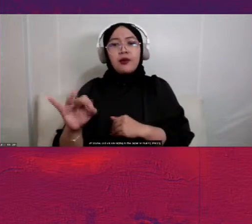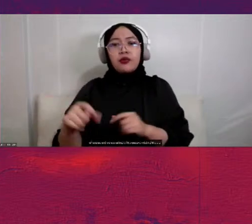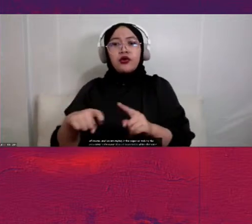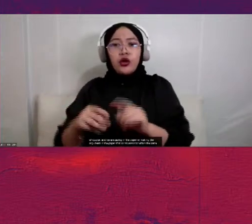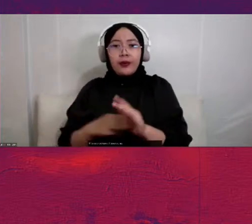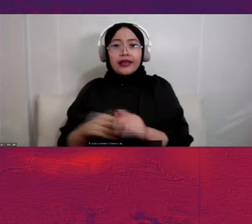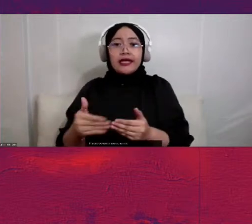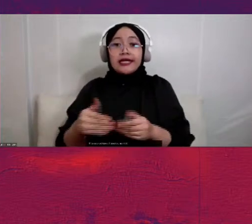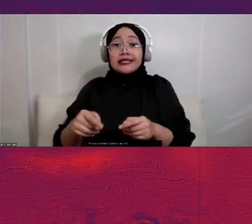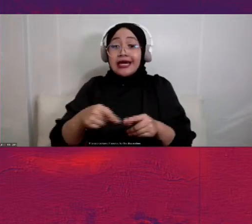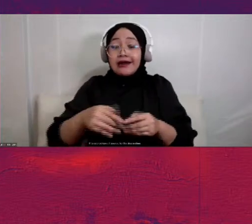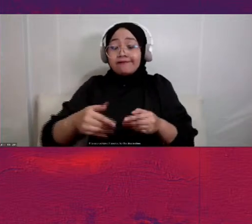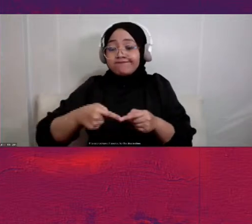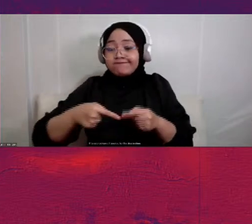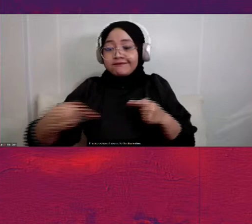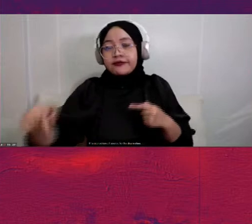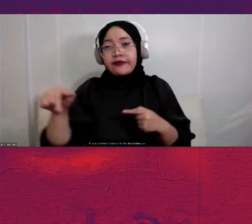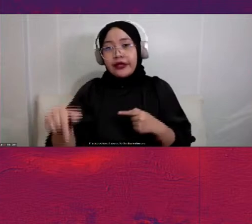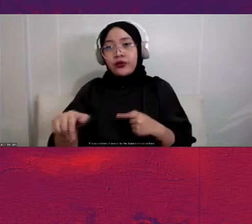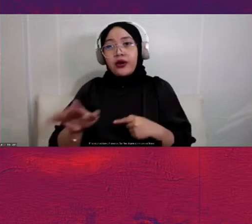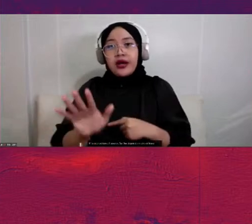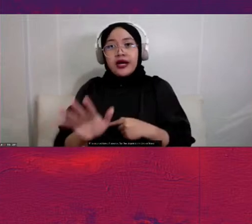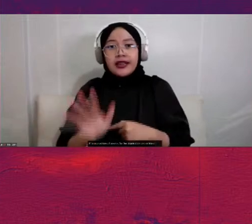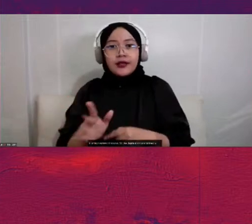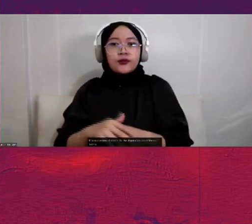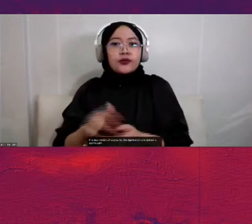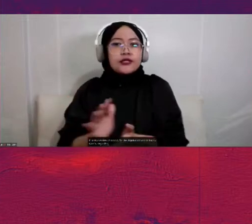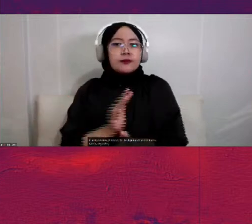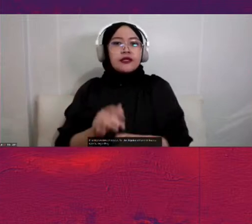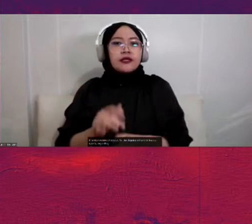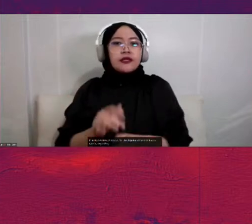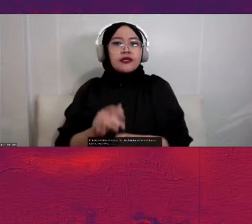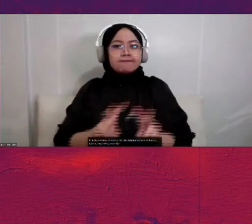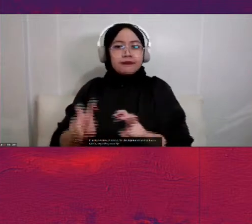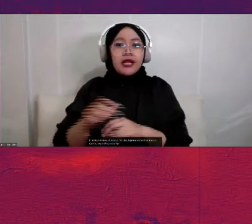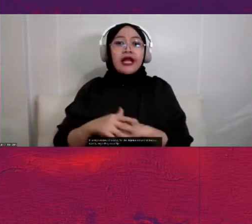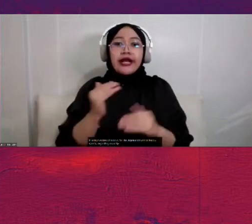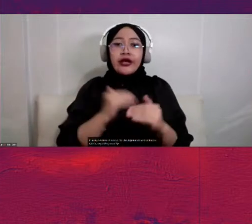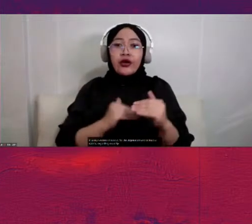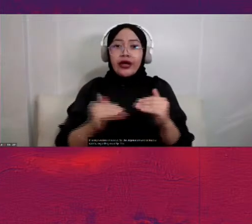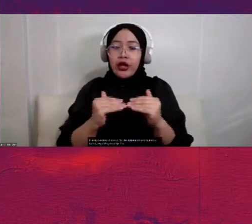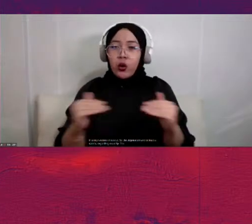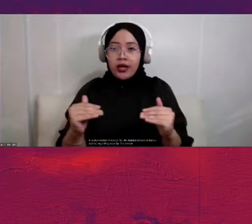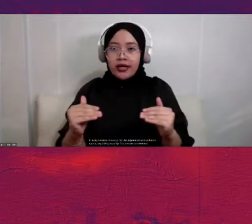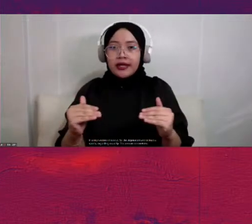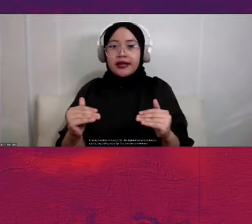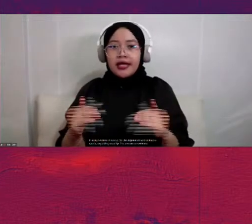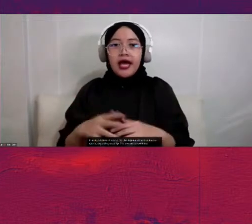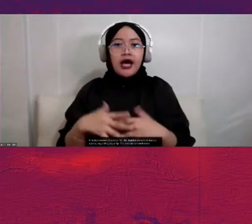occurs. So the deprivations are defined as follows. Regarding air quality, the annual